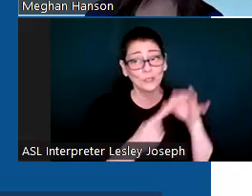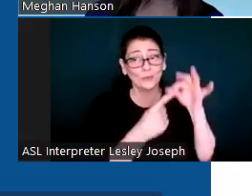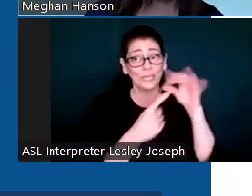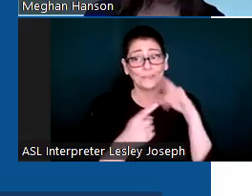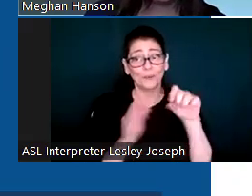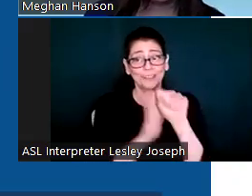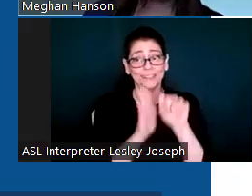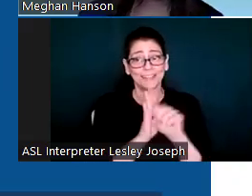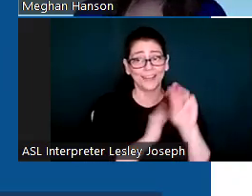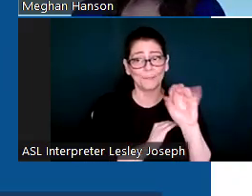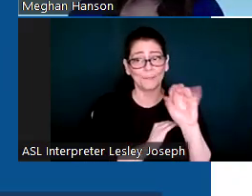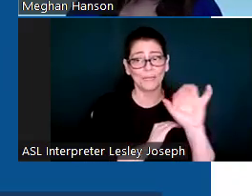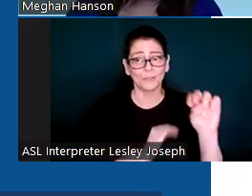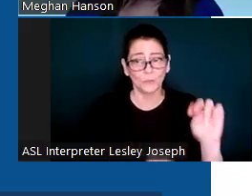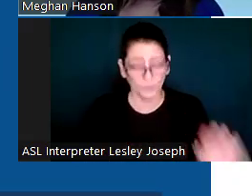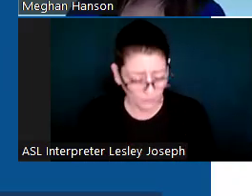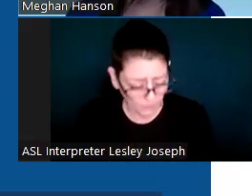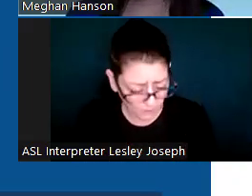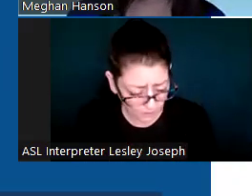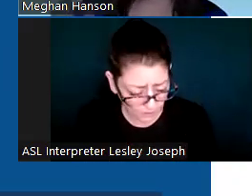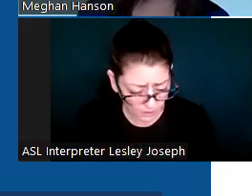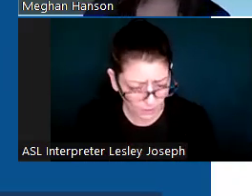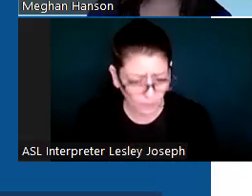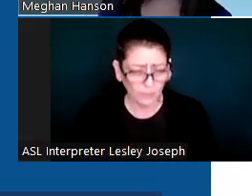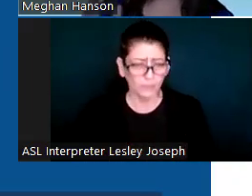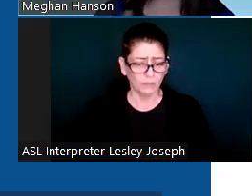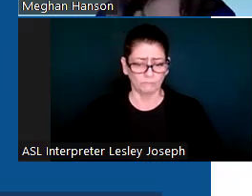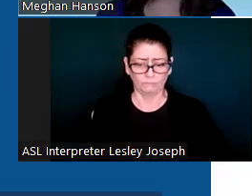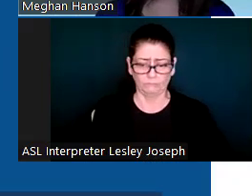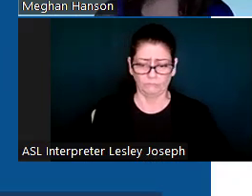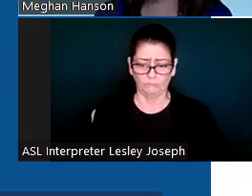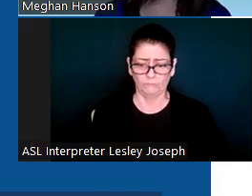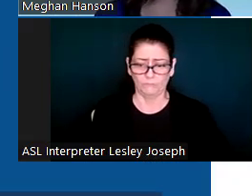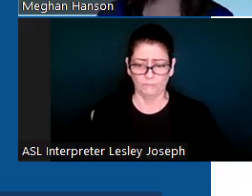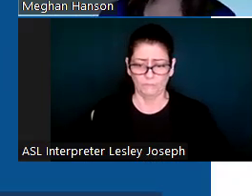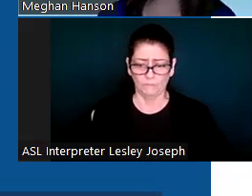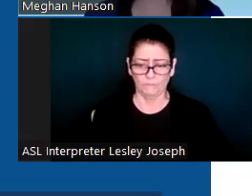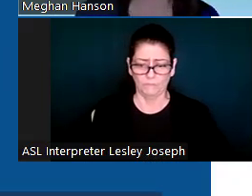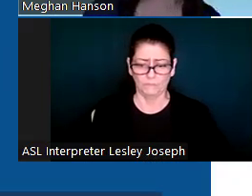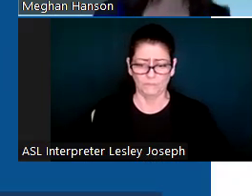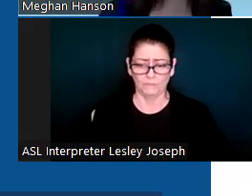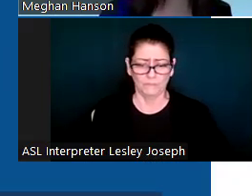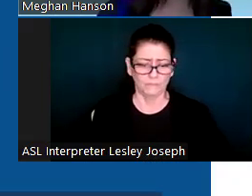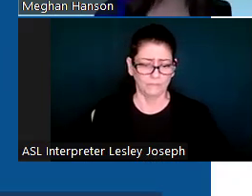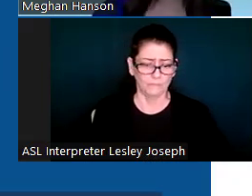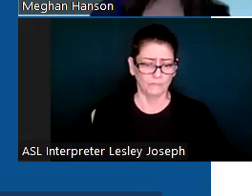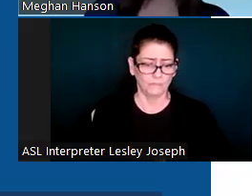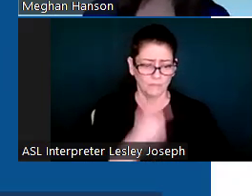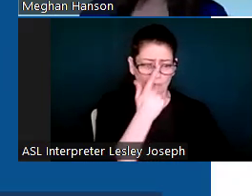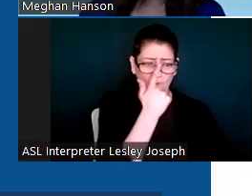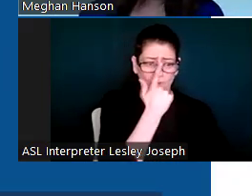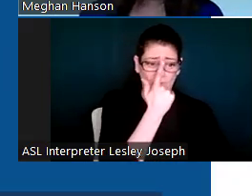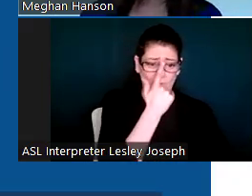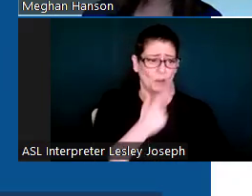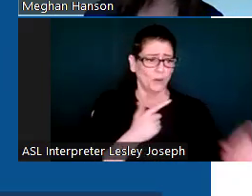Minnesota. We commonly refer to it as EE. So just to make sure I say that so you know what I'm referring to. And